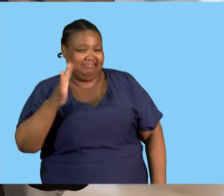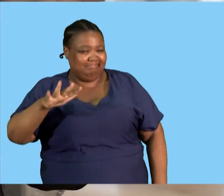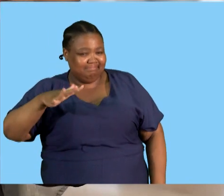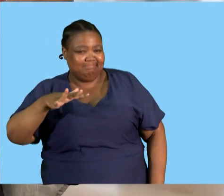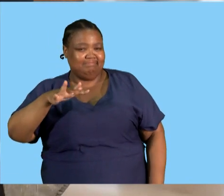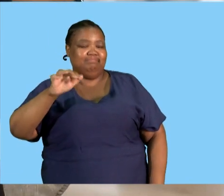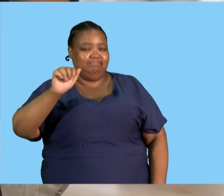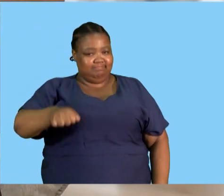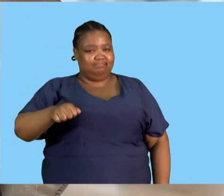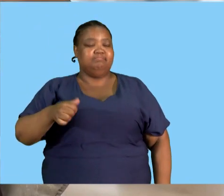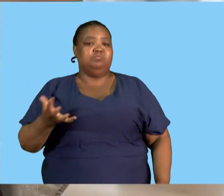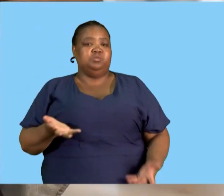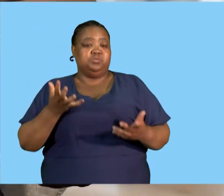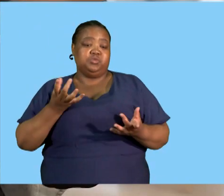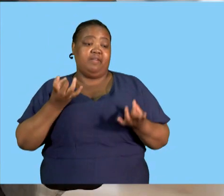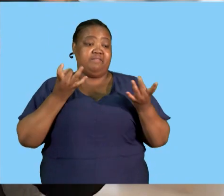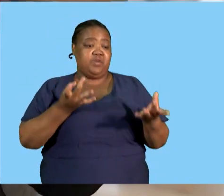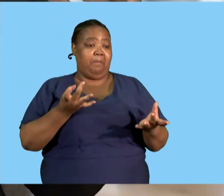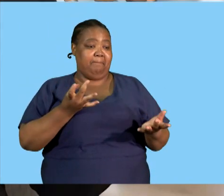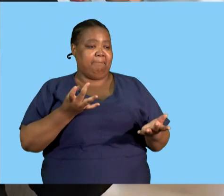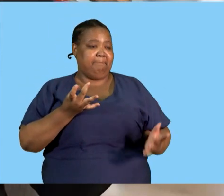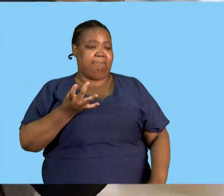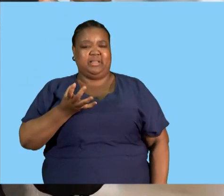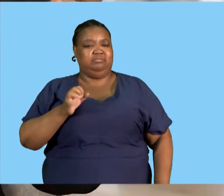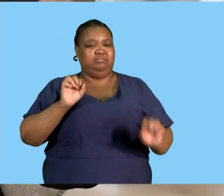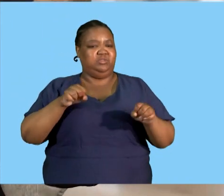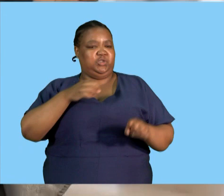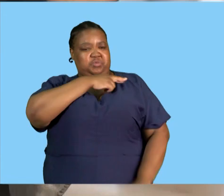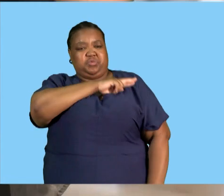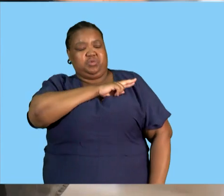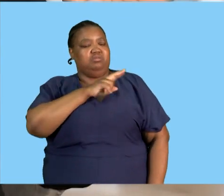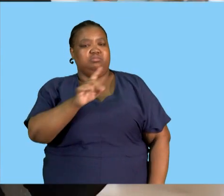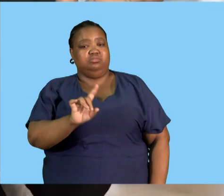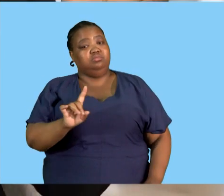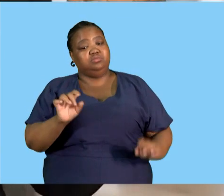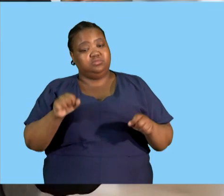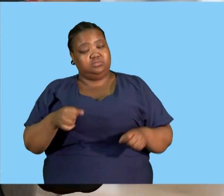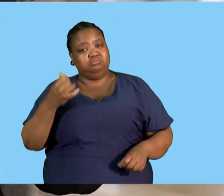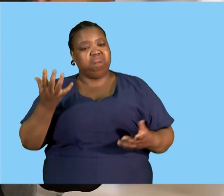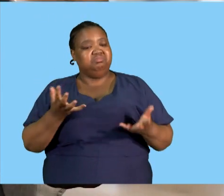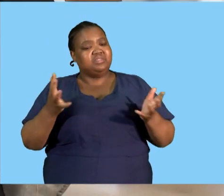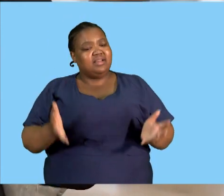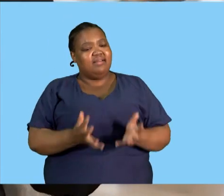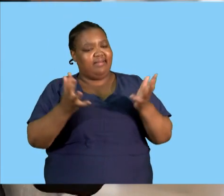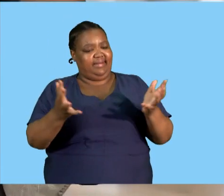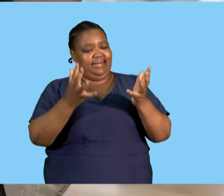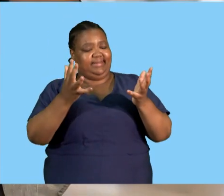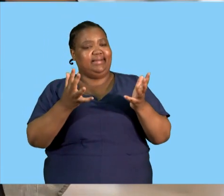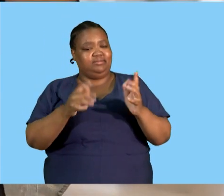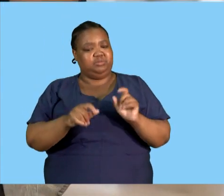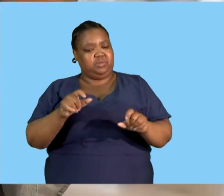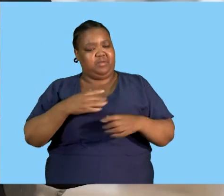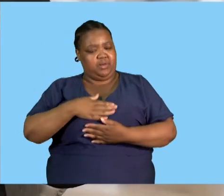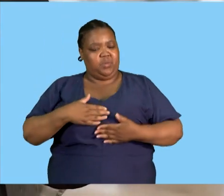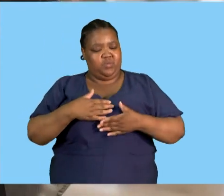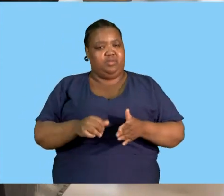not a not so good idea, you don't have to be bad about it, but you need to come up in a way that doesn't make them feel less important. So you